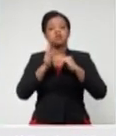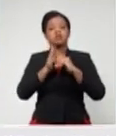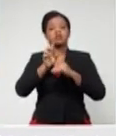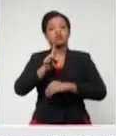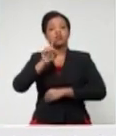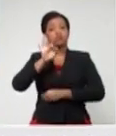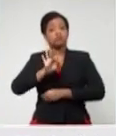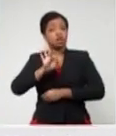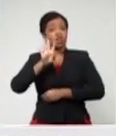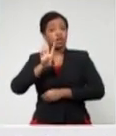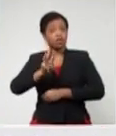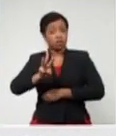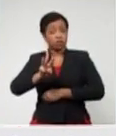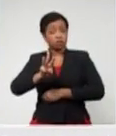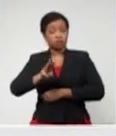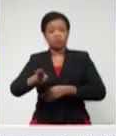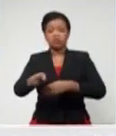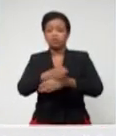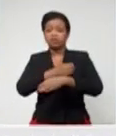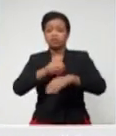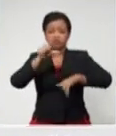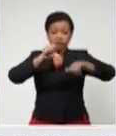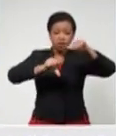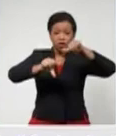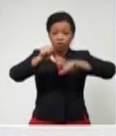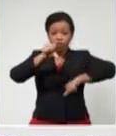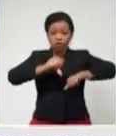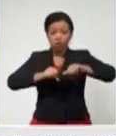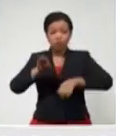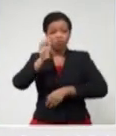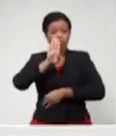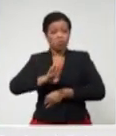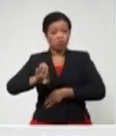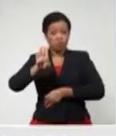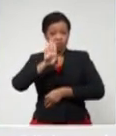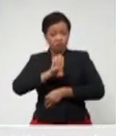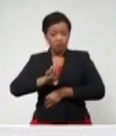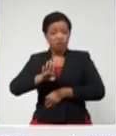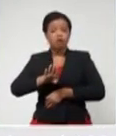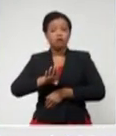3,183 were processed in our various molecular biology laboratories.